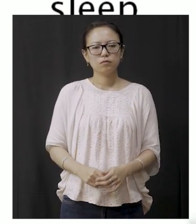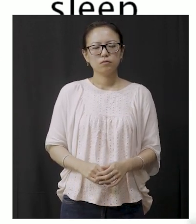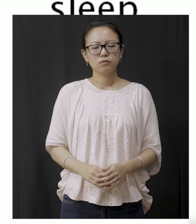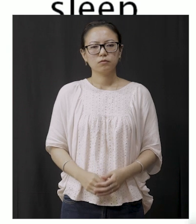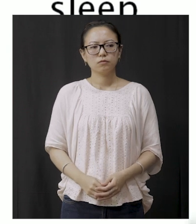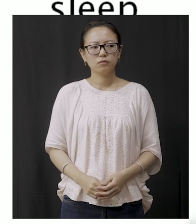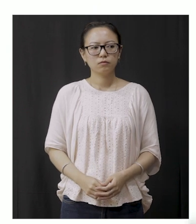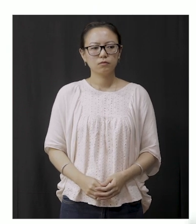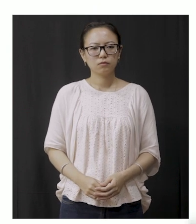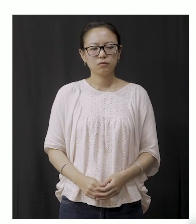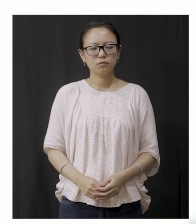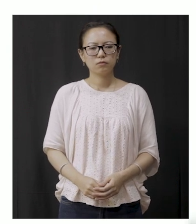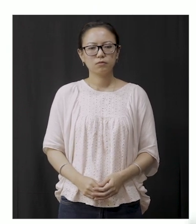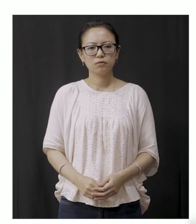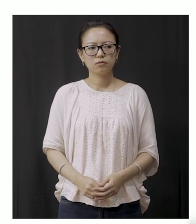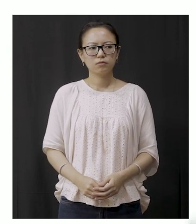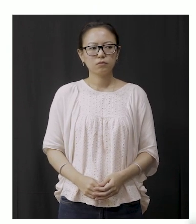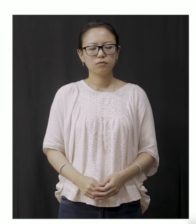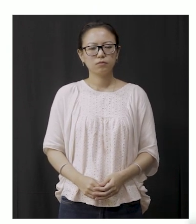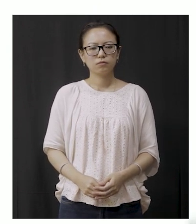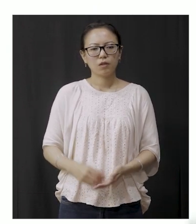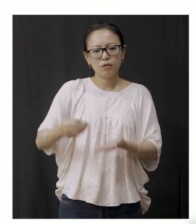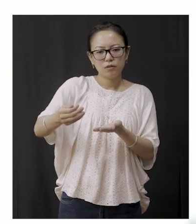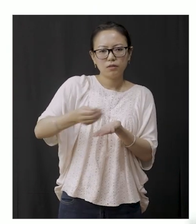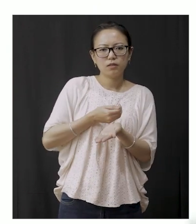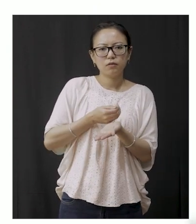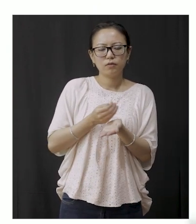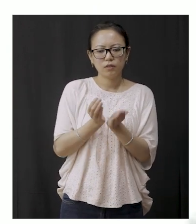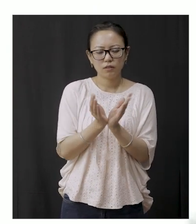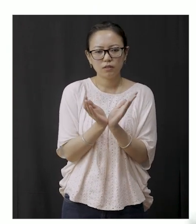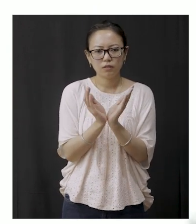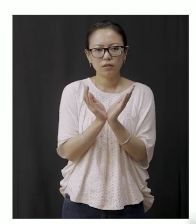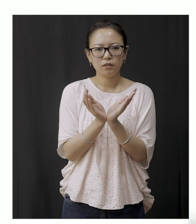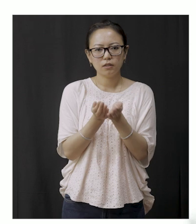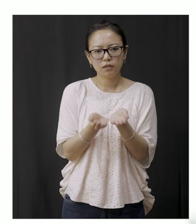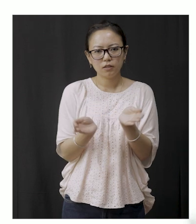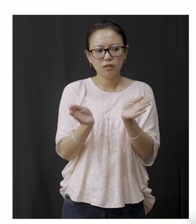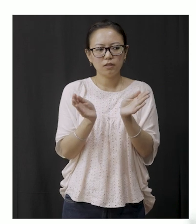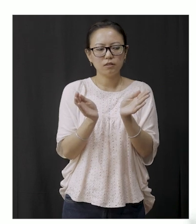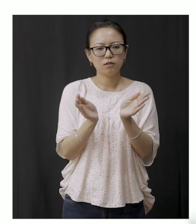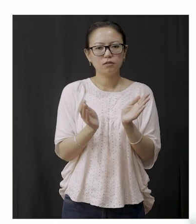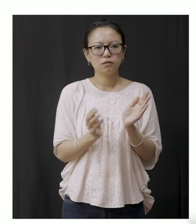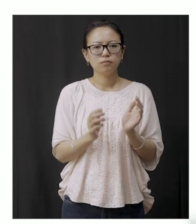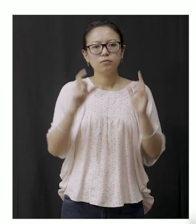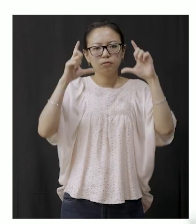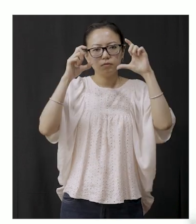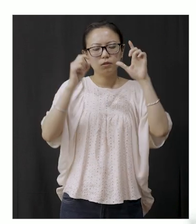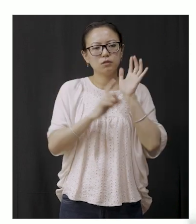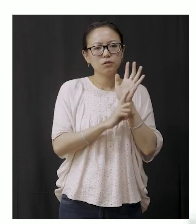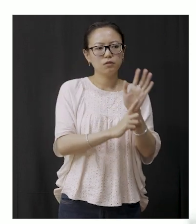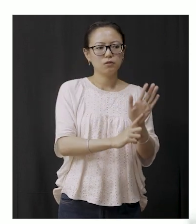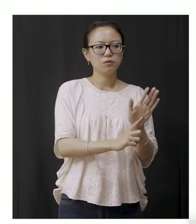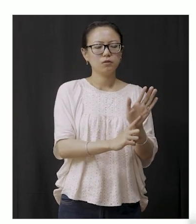okay? Now, safe in a nest. Here is a picture of a nest.